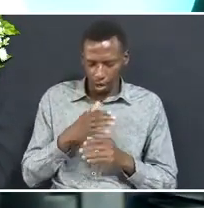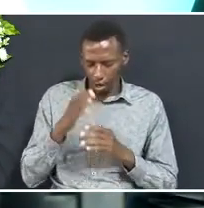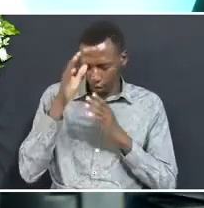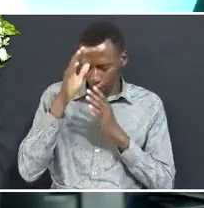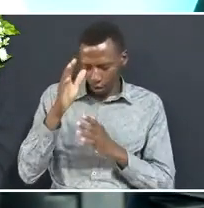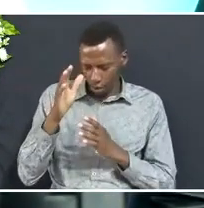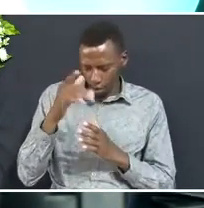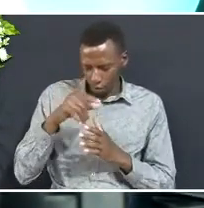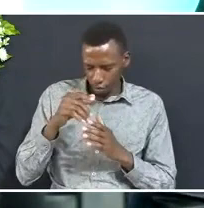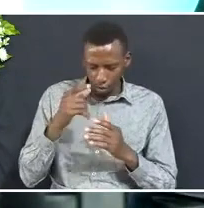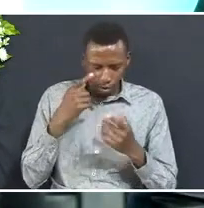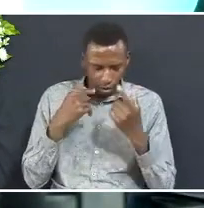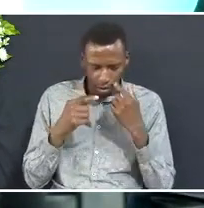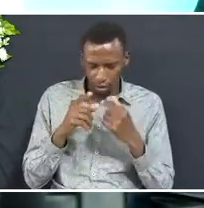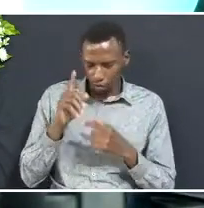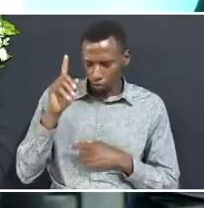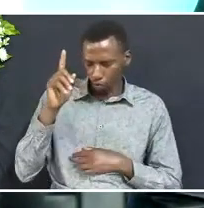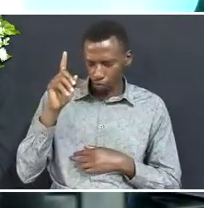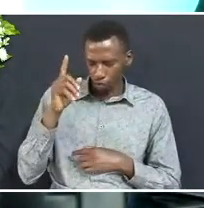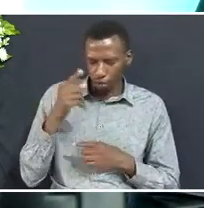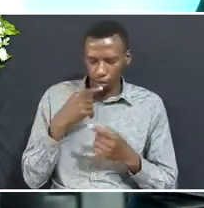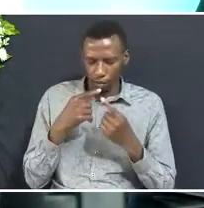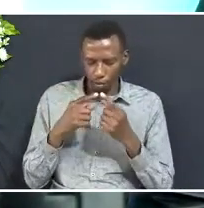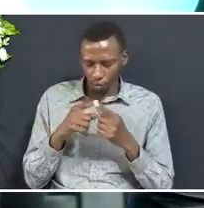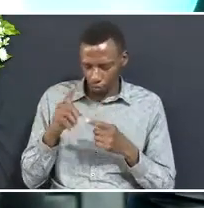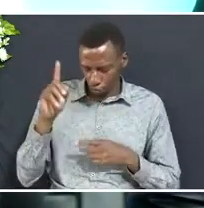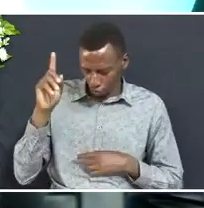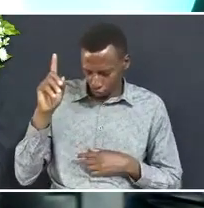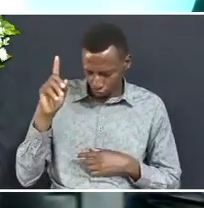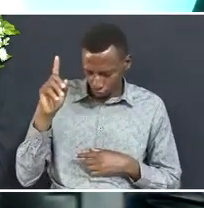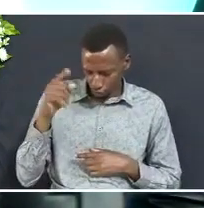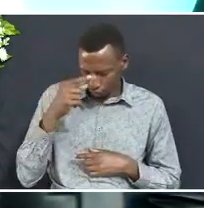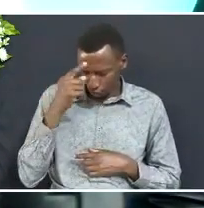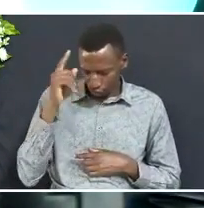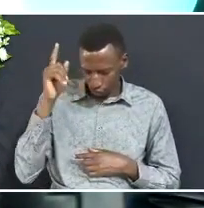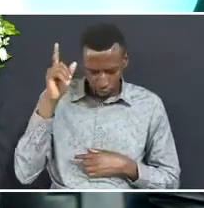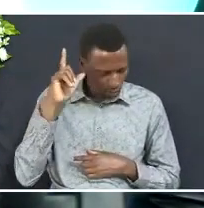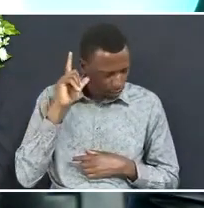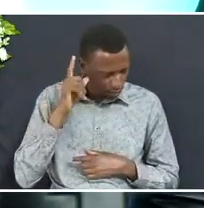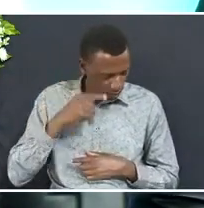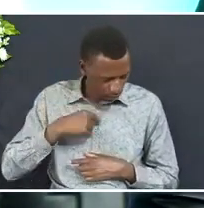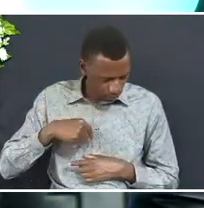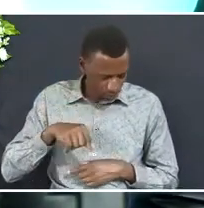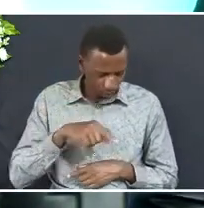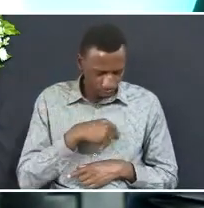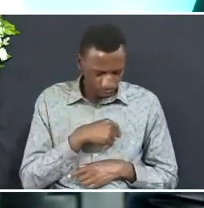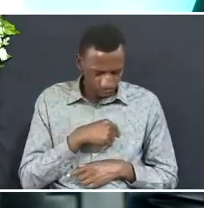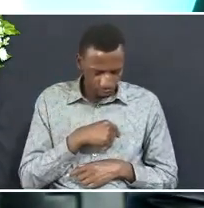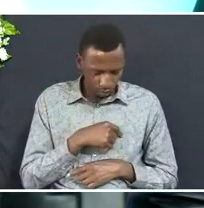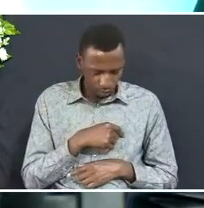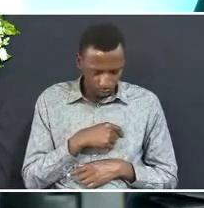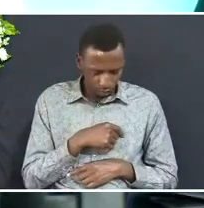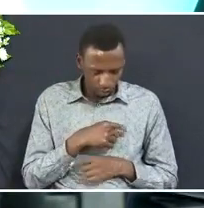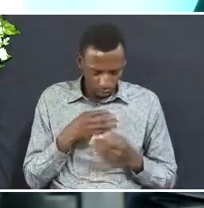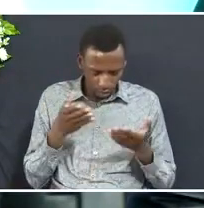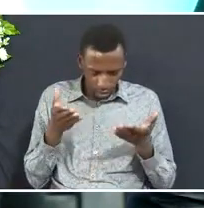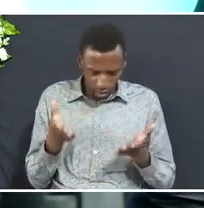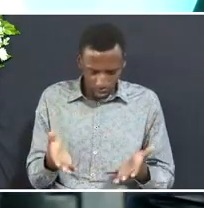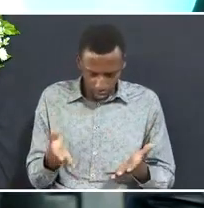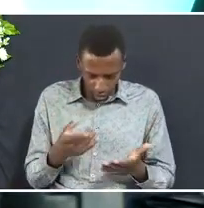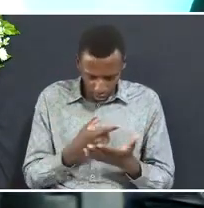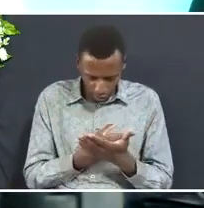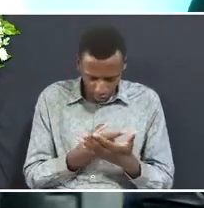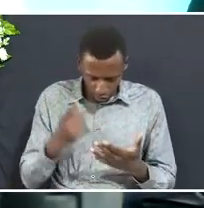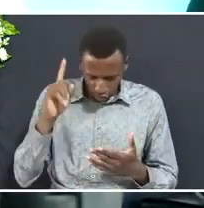you. We speak unto you because you listen to us. This week, you